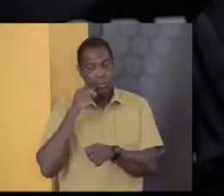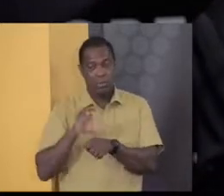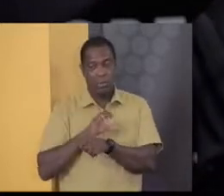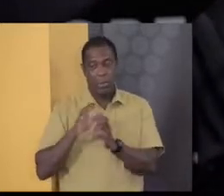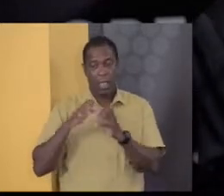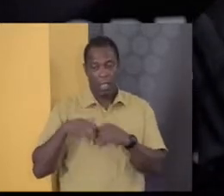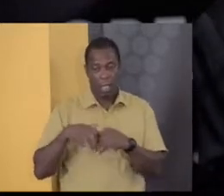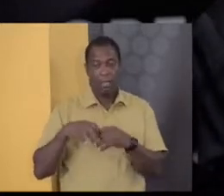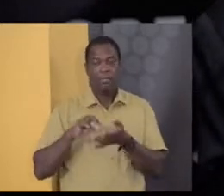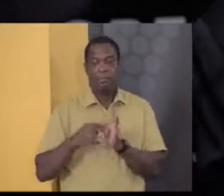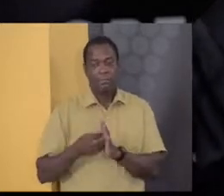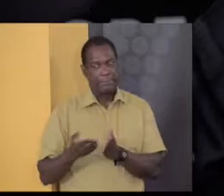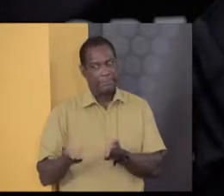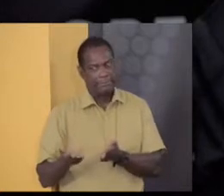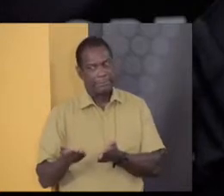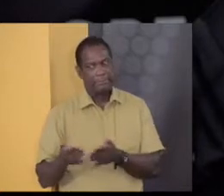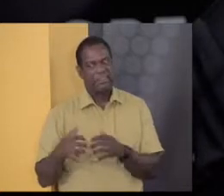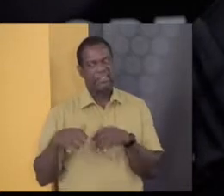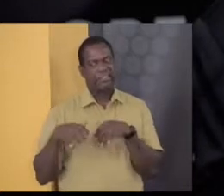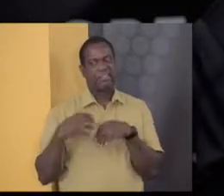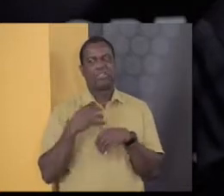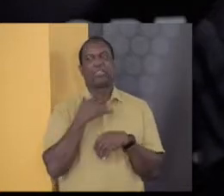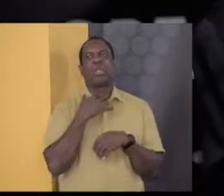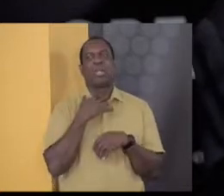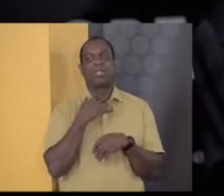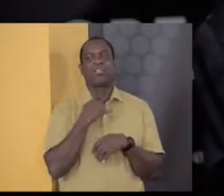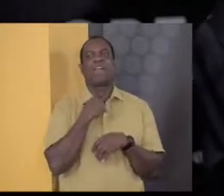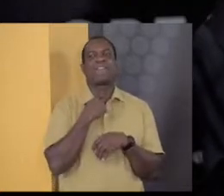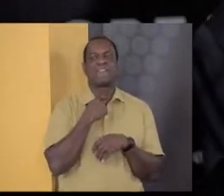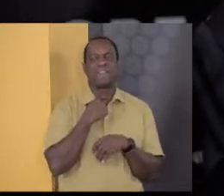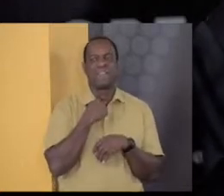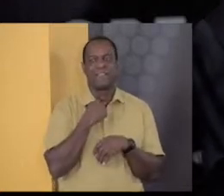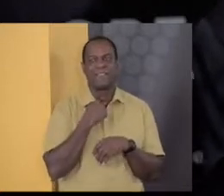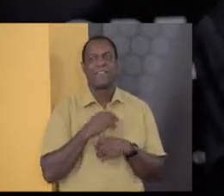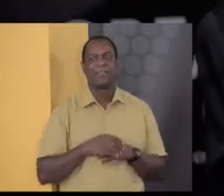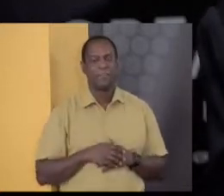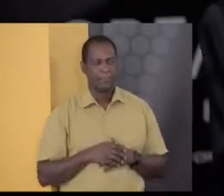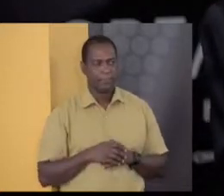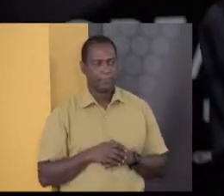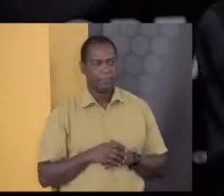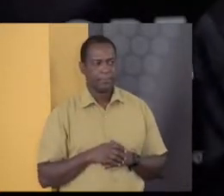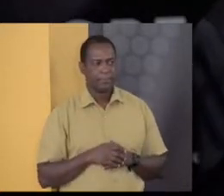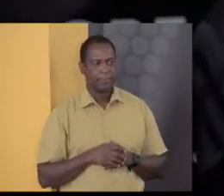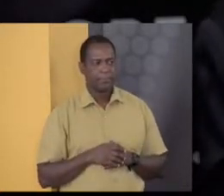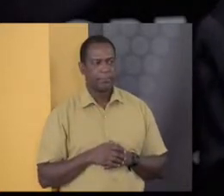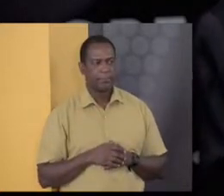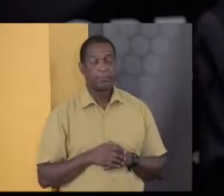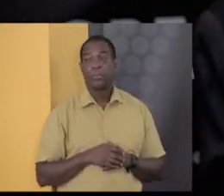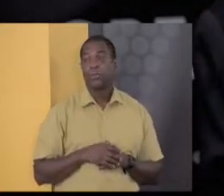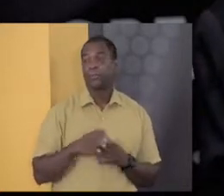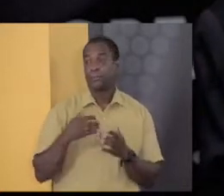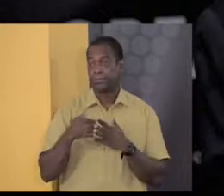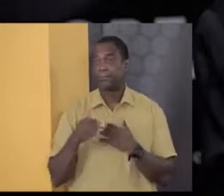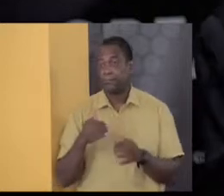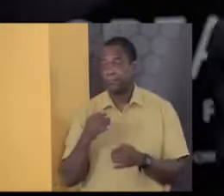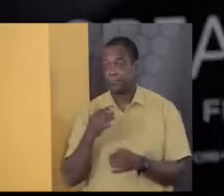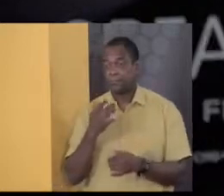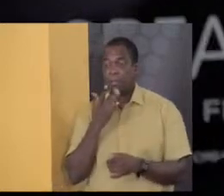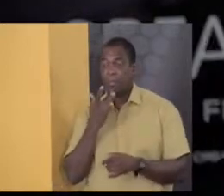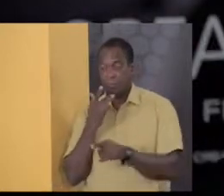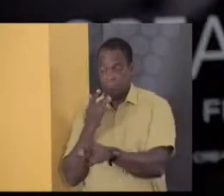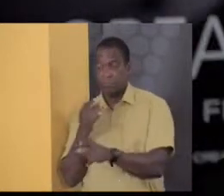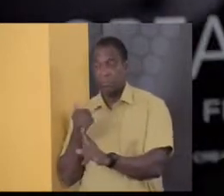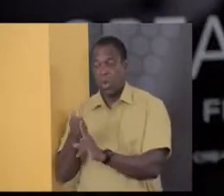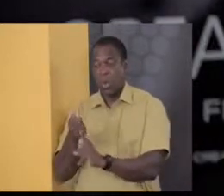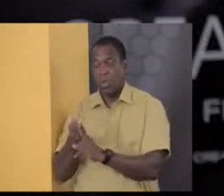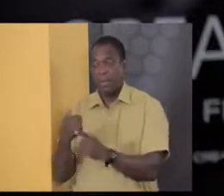goes down, there's a glitch or something like that, you know, everything is standstill. So even if you use automated, it should